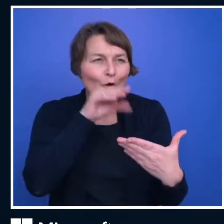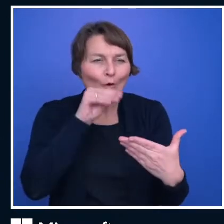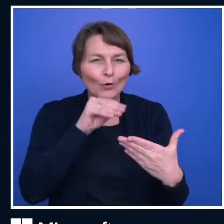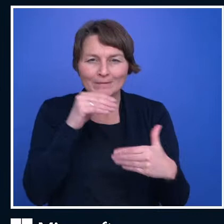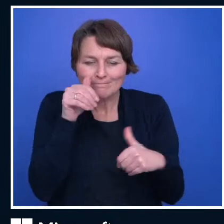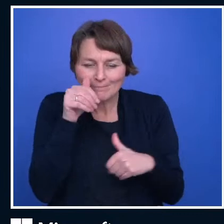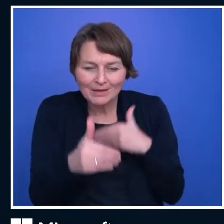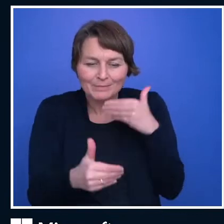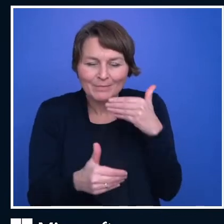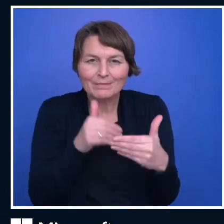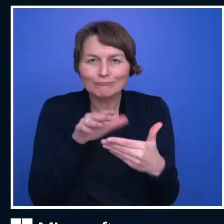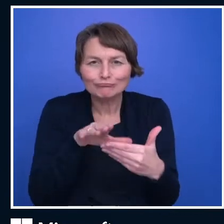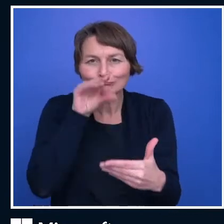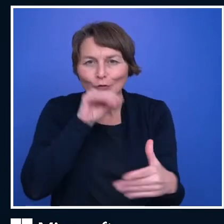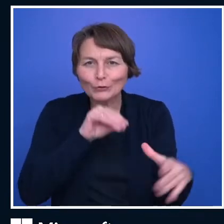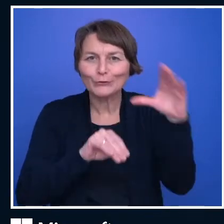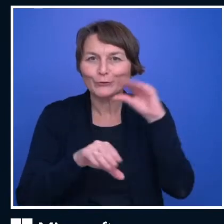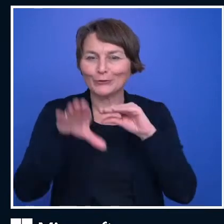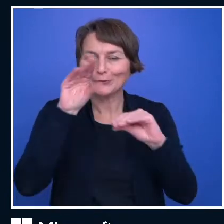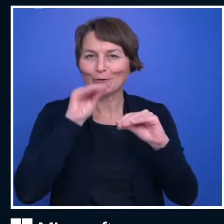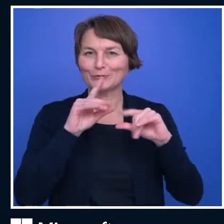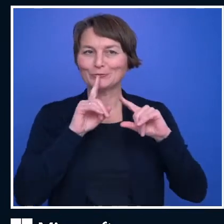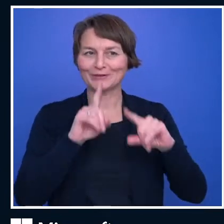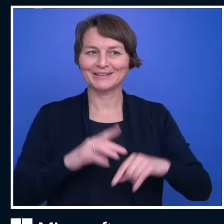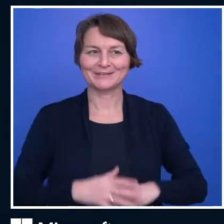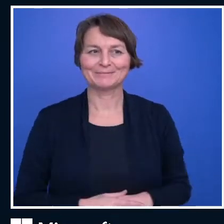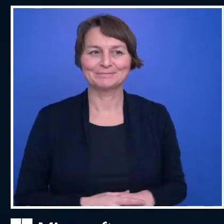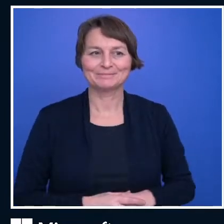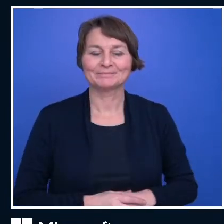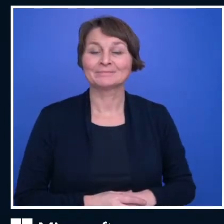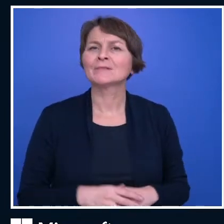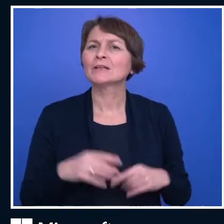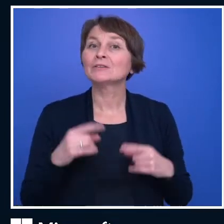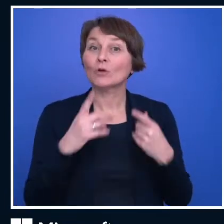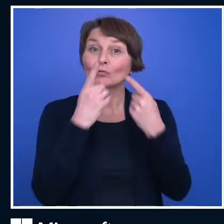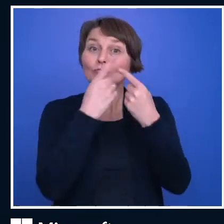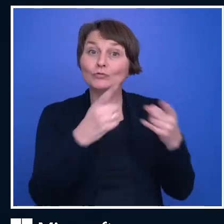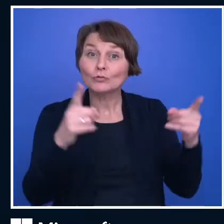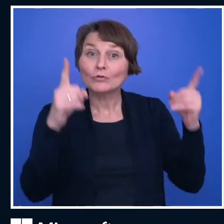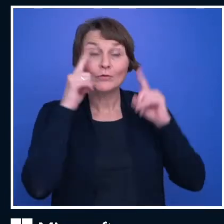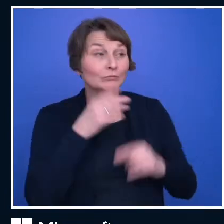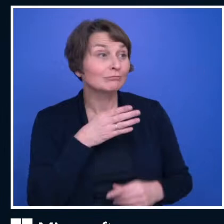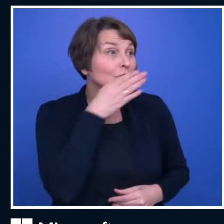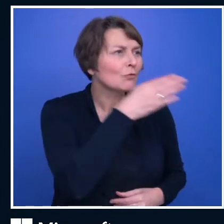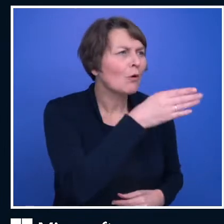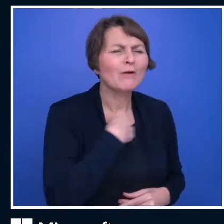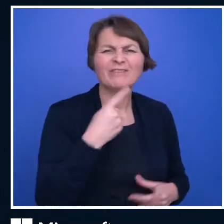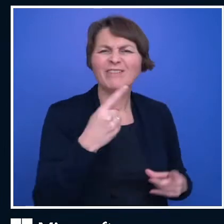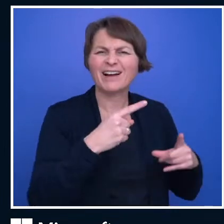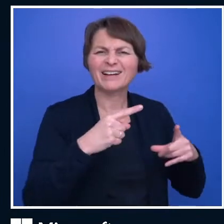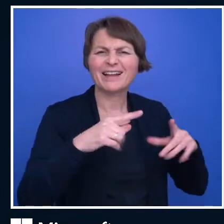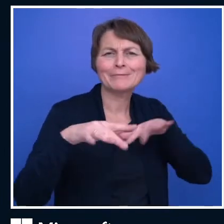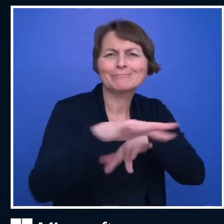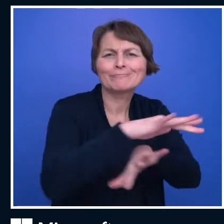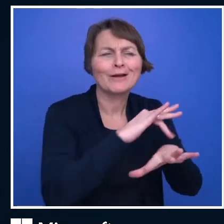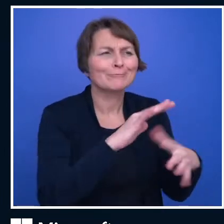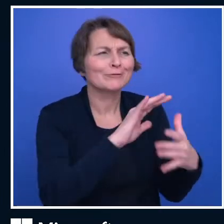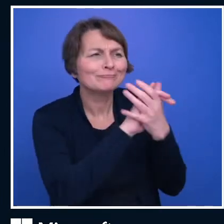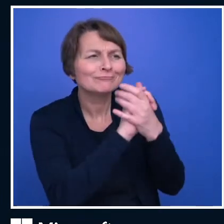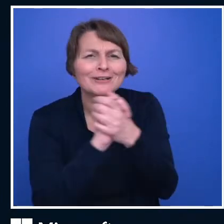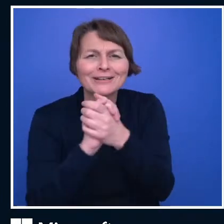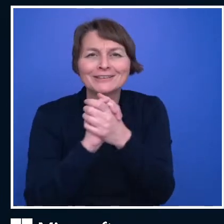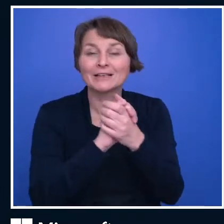point is that going to university, of course, brings you also the environment, like people, friends, and those kind of things, which you cannot get online.